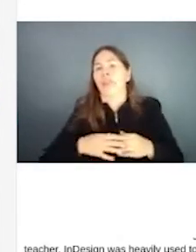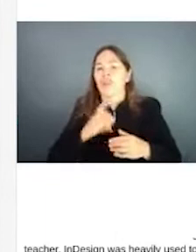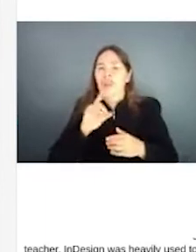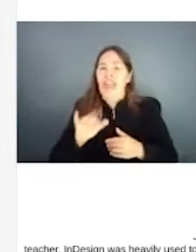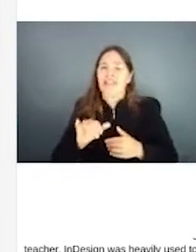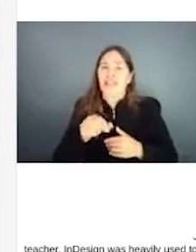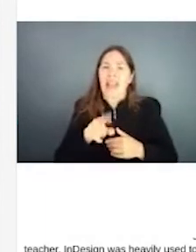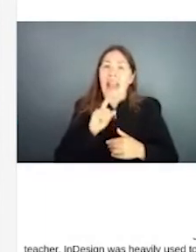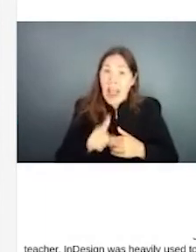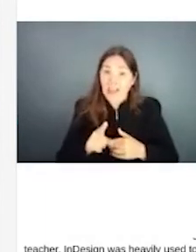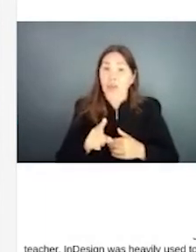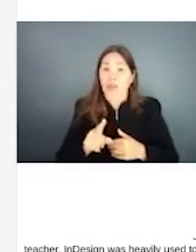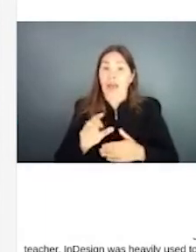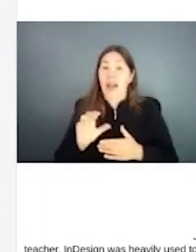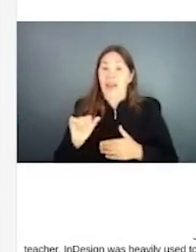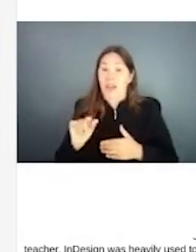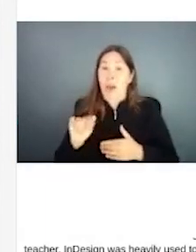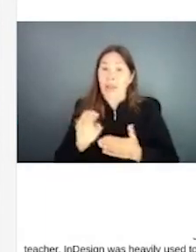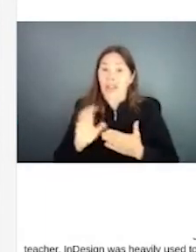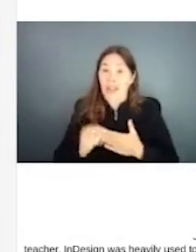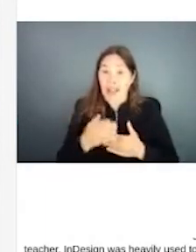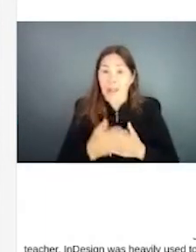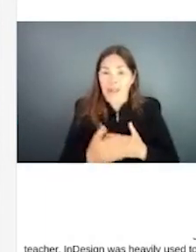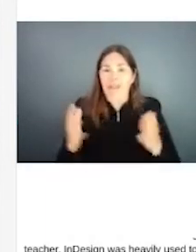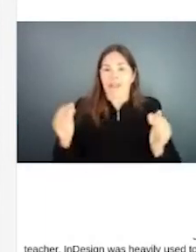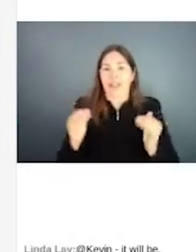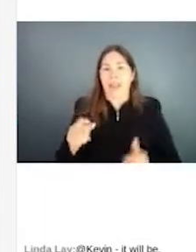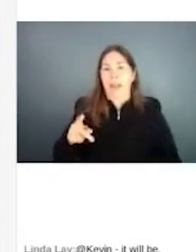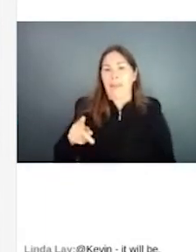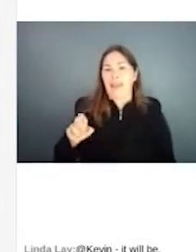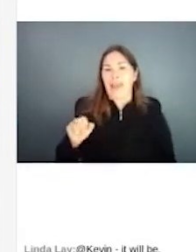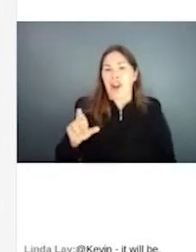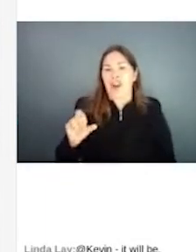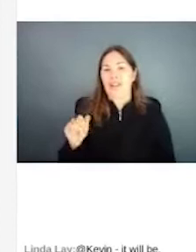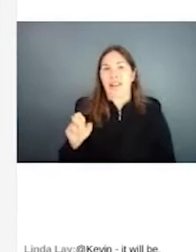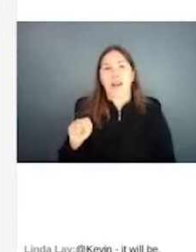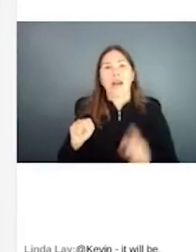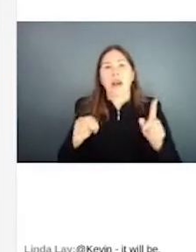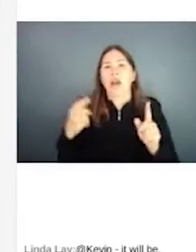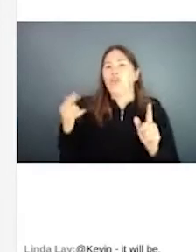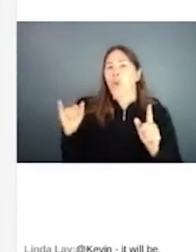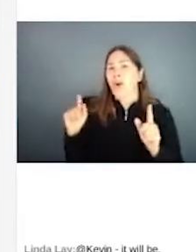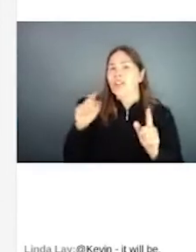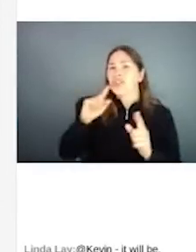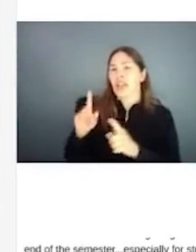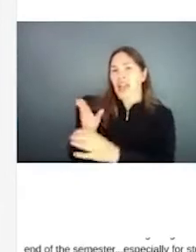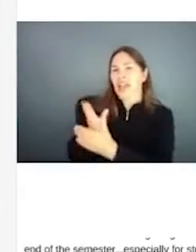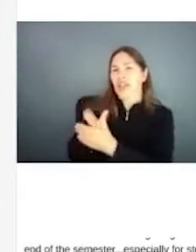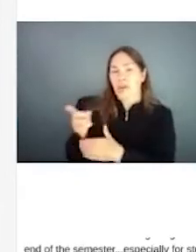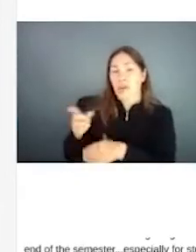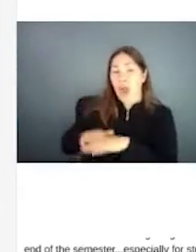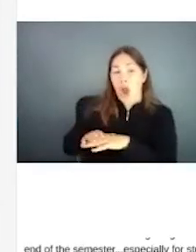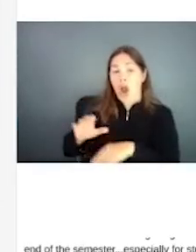curriculum is. Then you have the Pearson Resources that Christy was. One comment, Dennis. On the